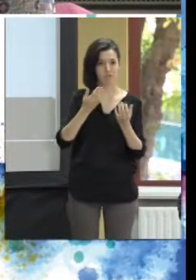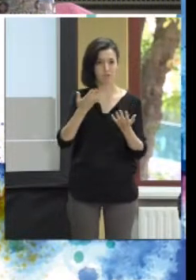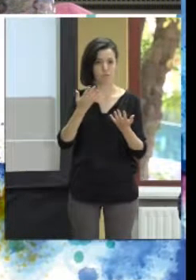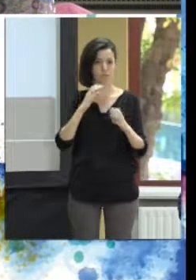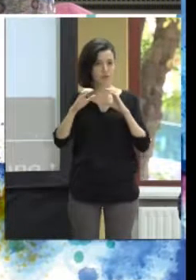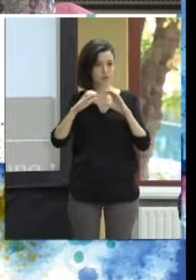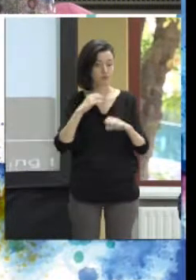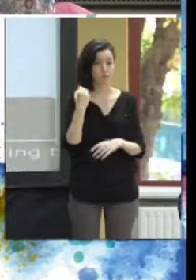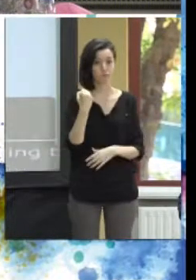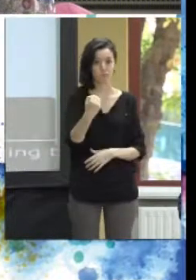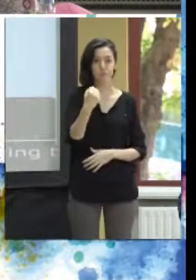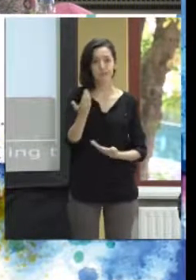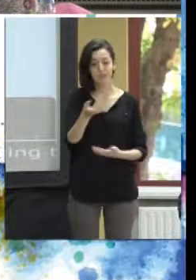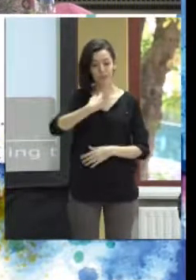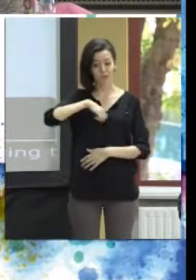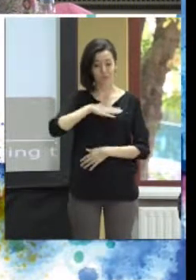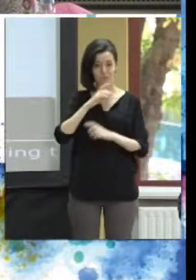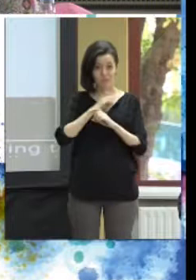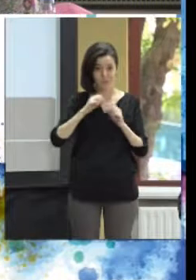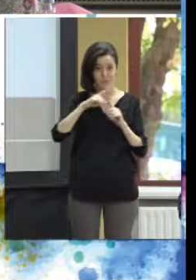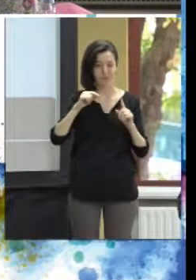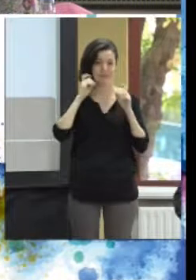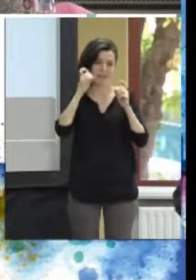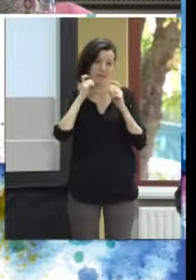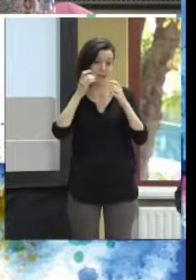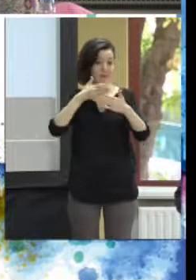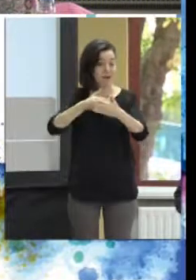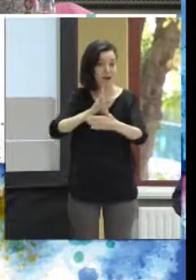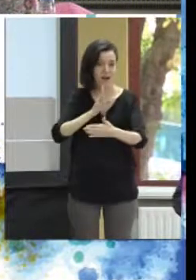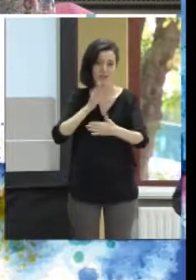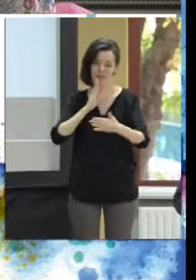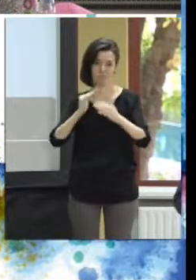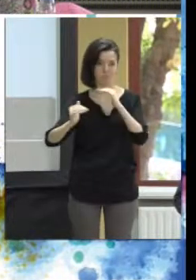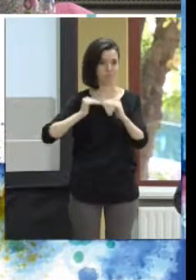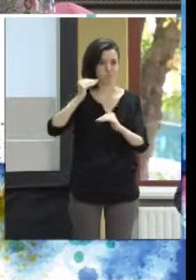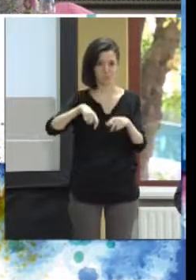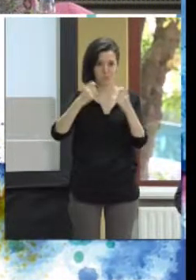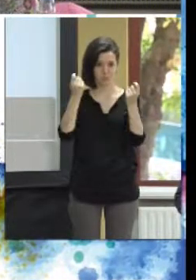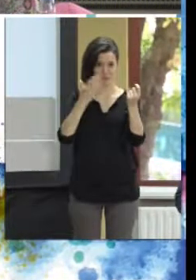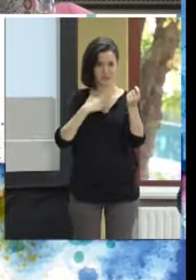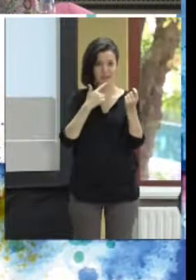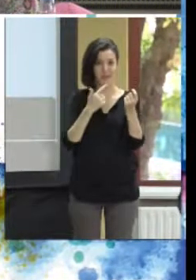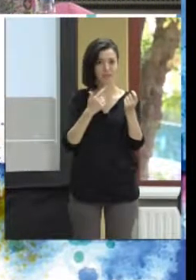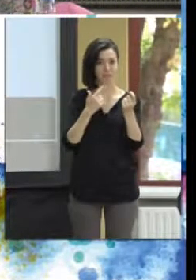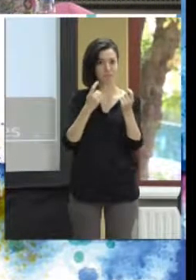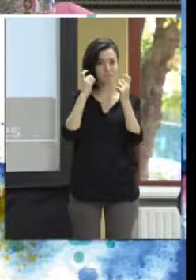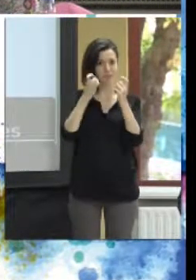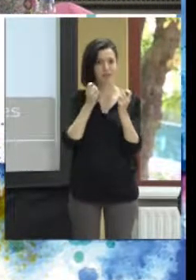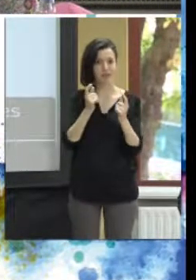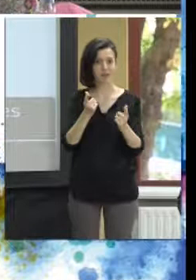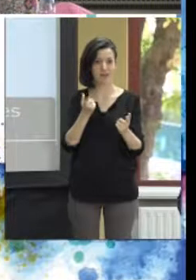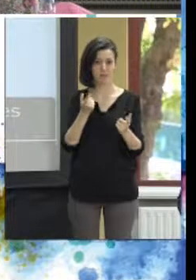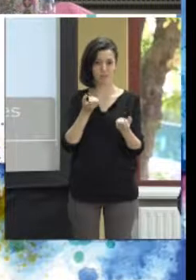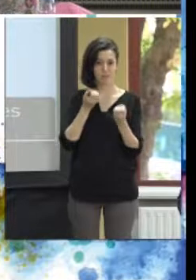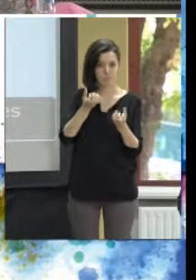powerful, from the Vodafone Foundation, we have tried to eliminate these kind of barriers, giving access to information and